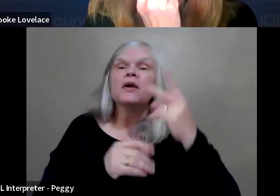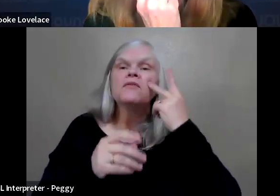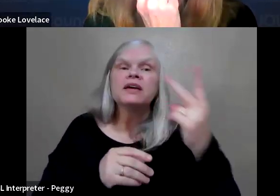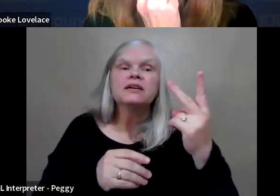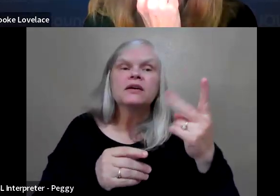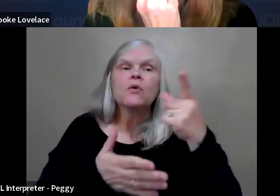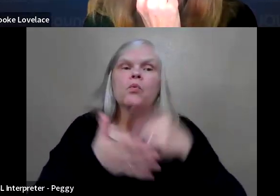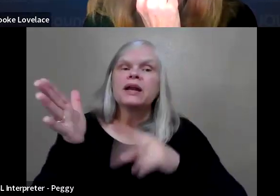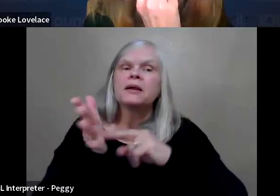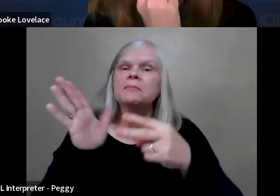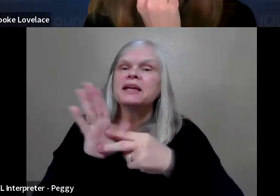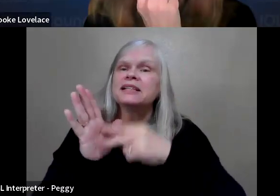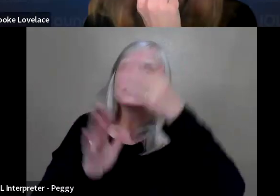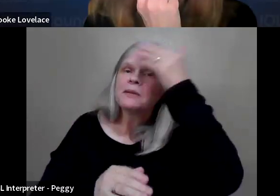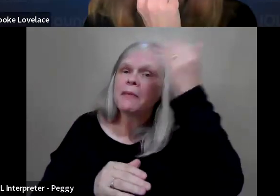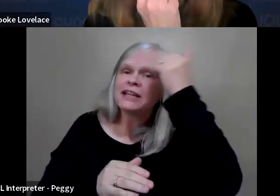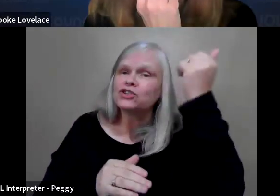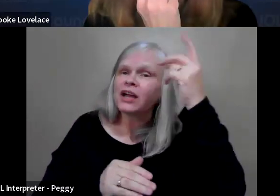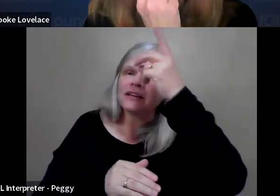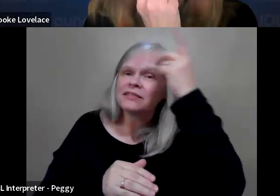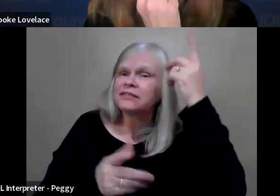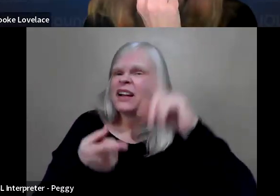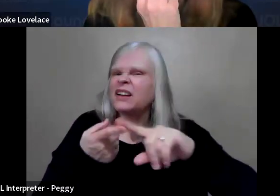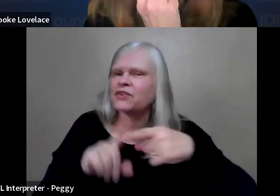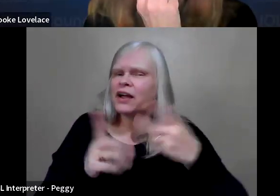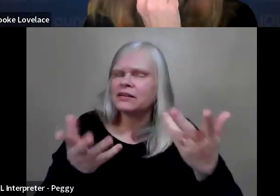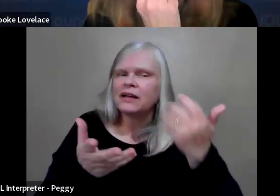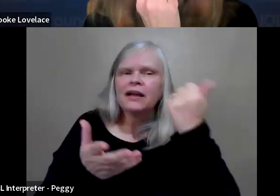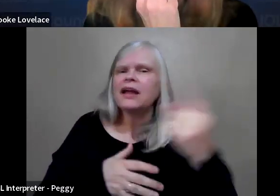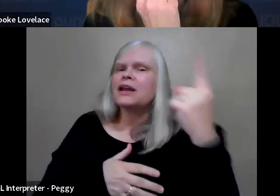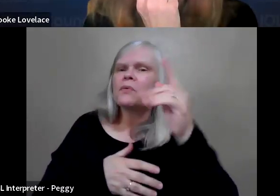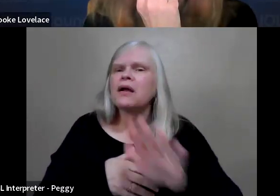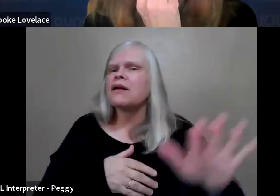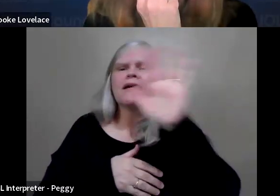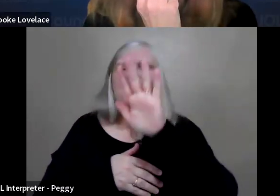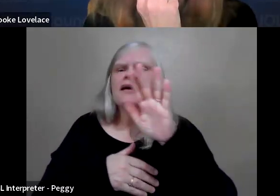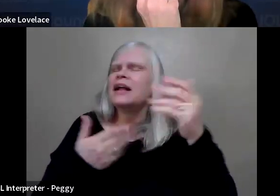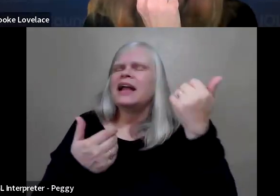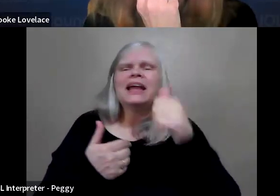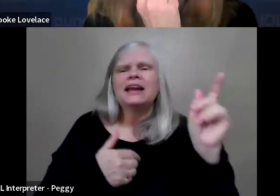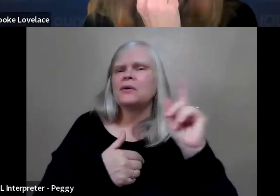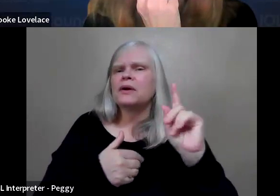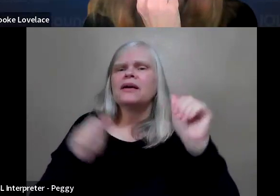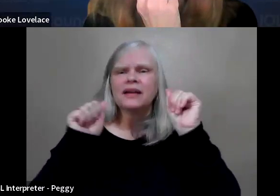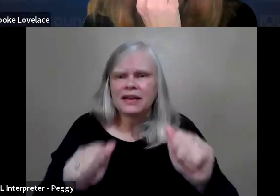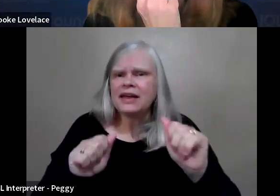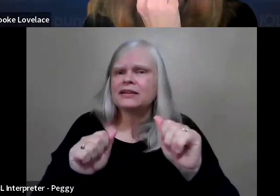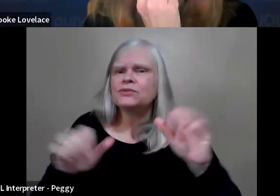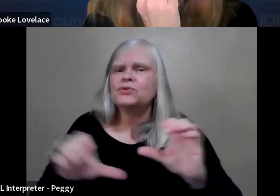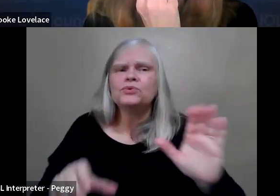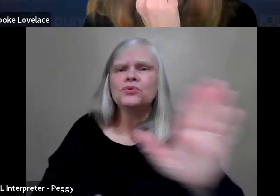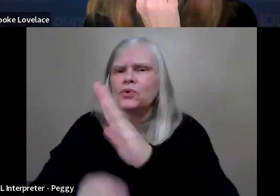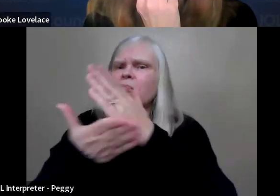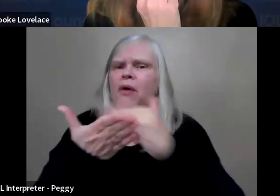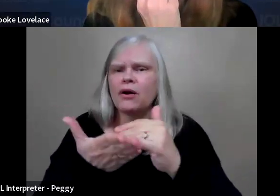it means to be a dementia friend. And again, you'll see that anyone in the community across any sector can do their part to